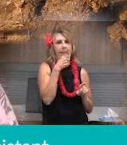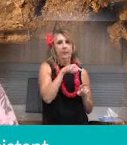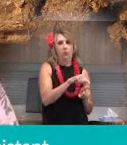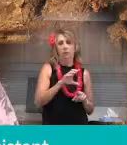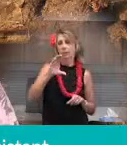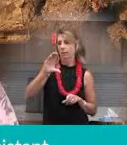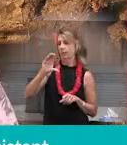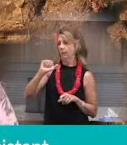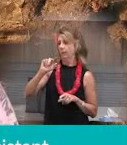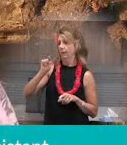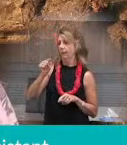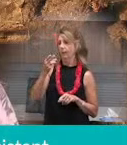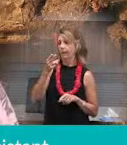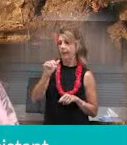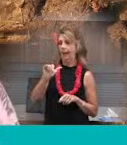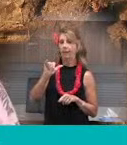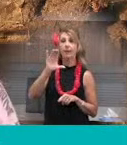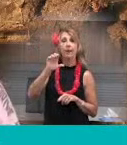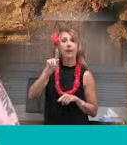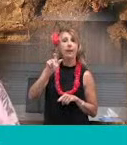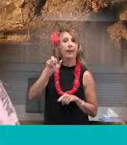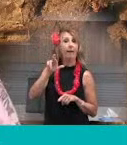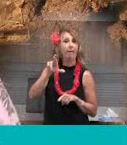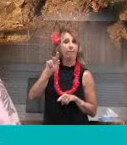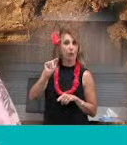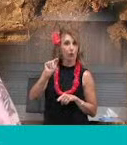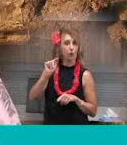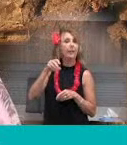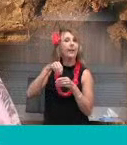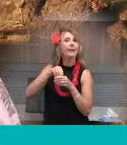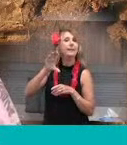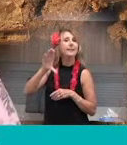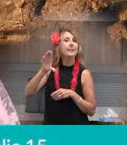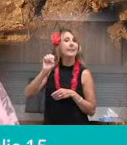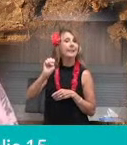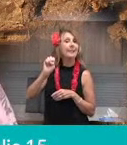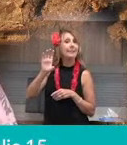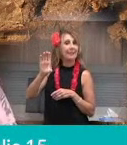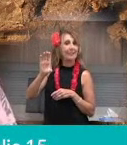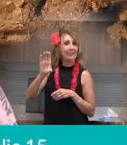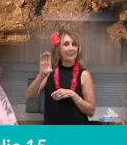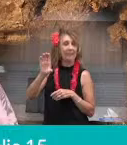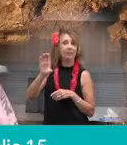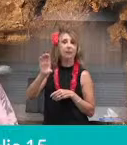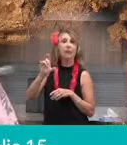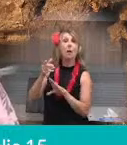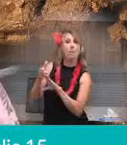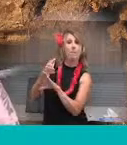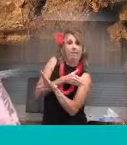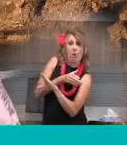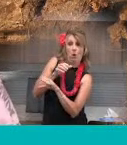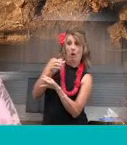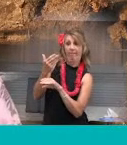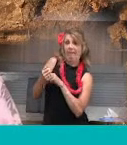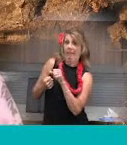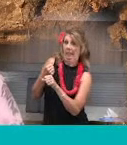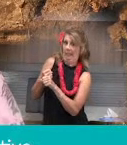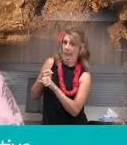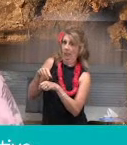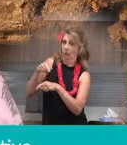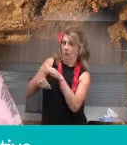Kathy Calvert, Administrative Assistant, Catholic Education Center. Before coming to St. Clair Catholic 15 years